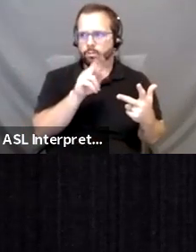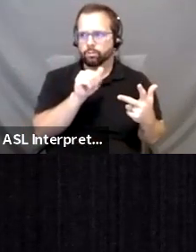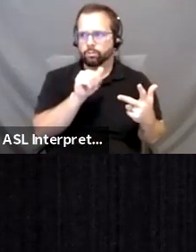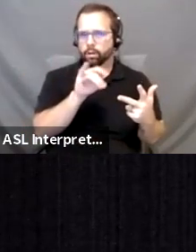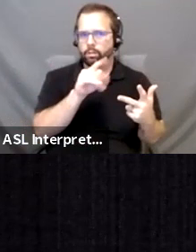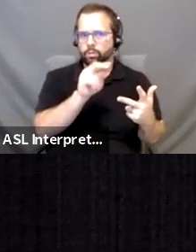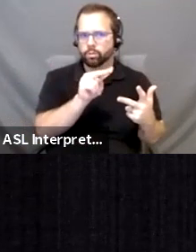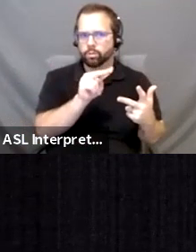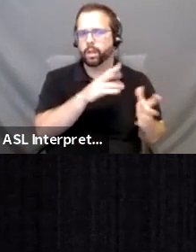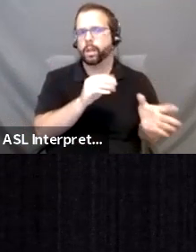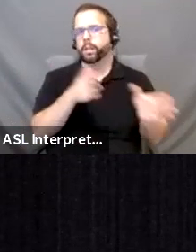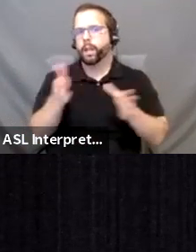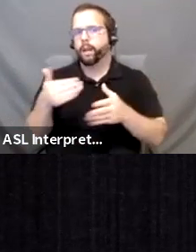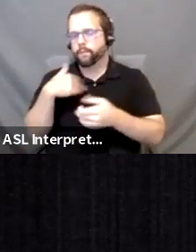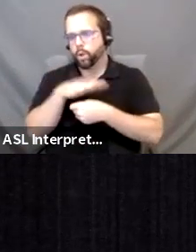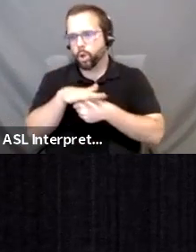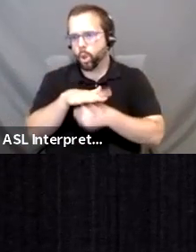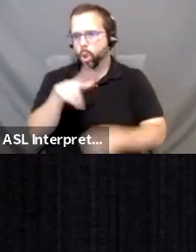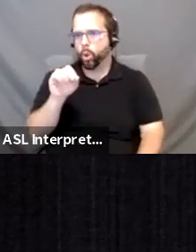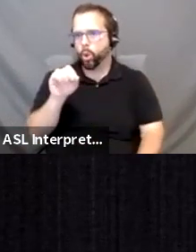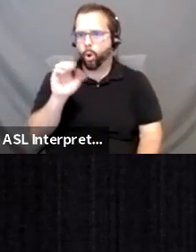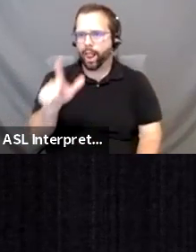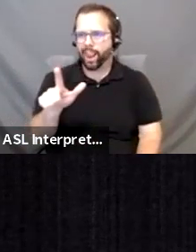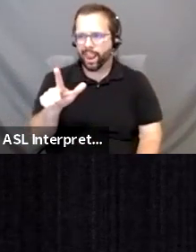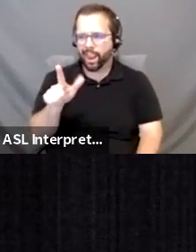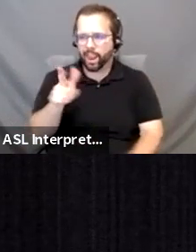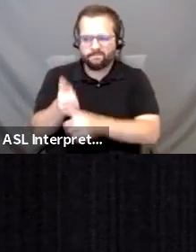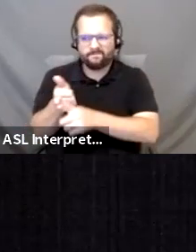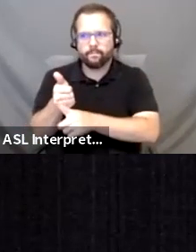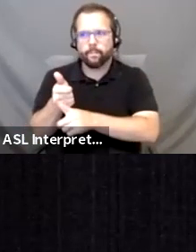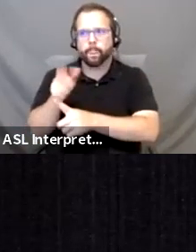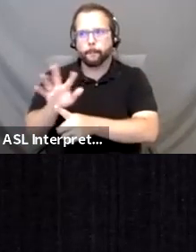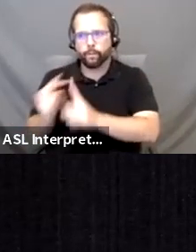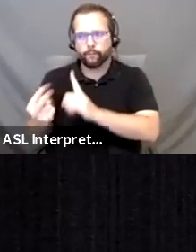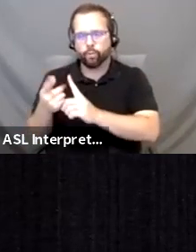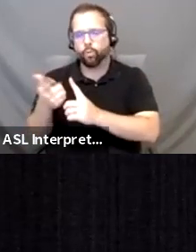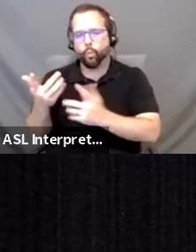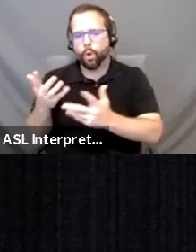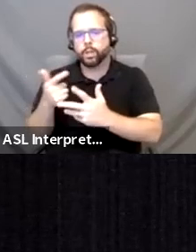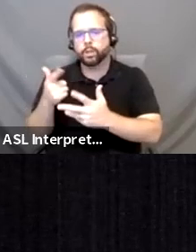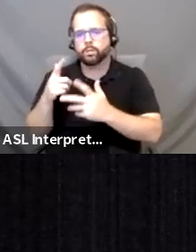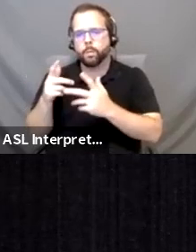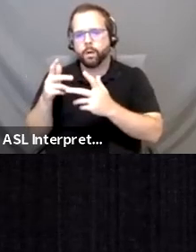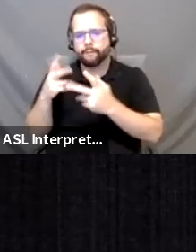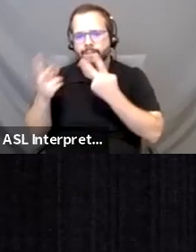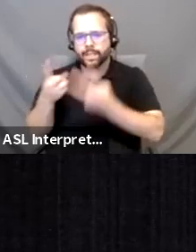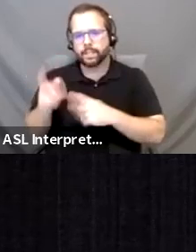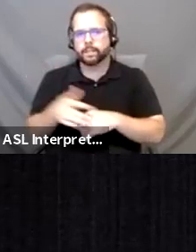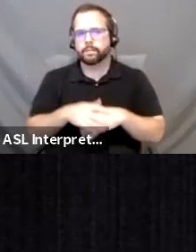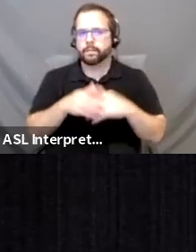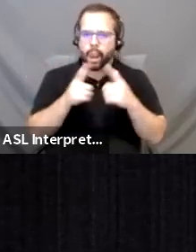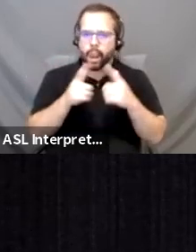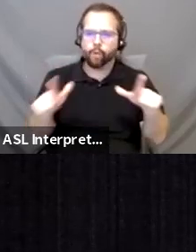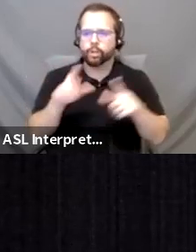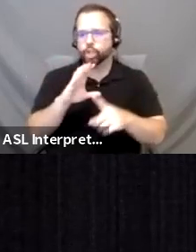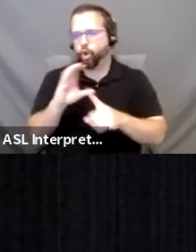people that live there, the locals, like what are the places that you need to visit from the local point of view, then the language and the culture and